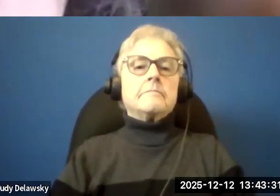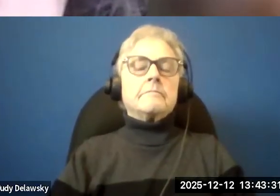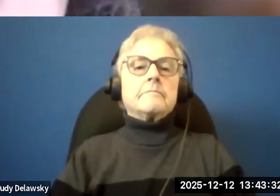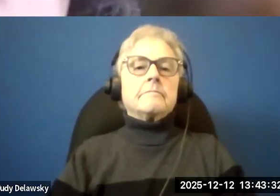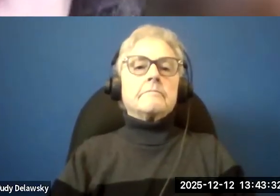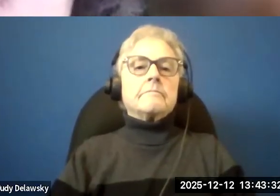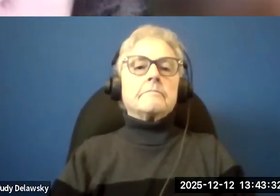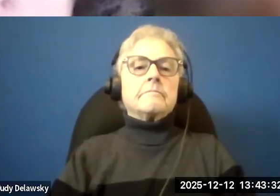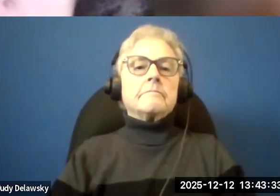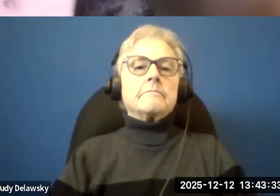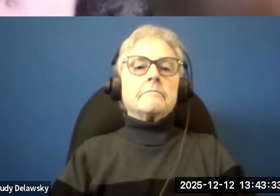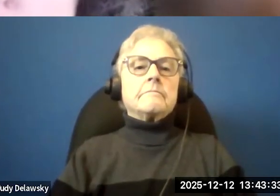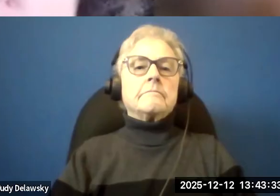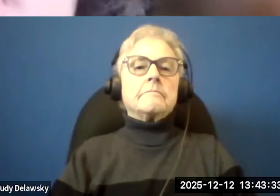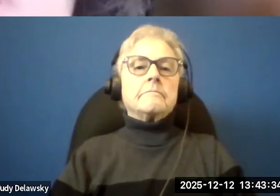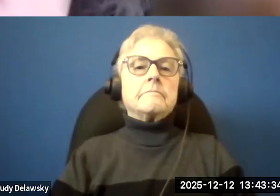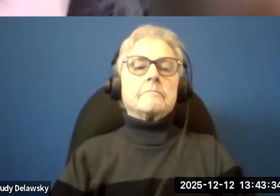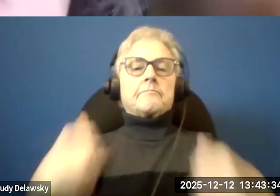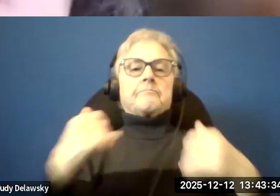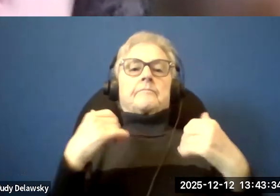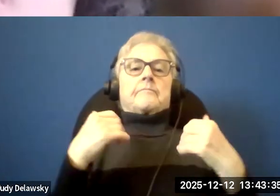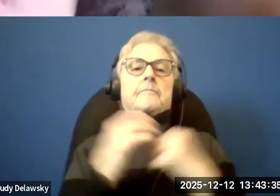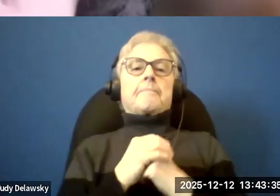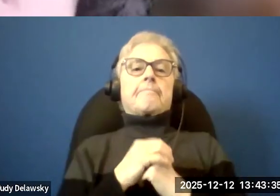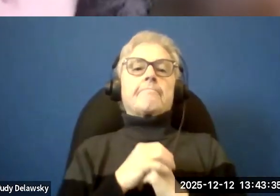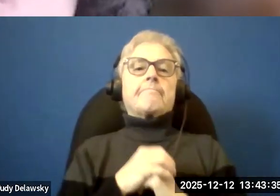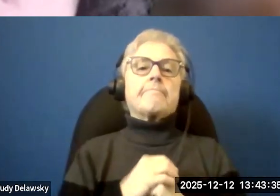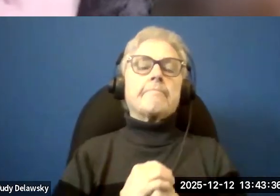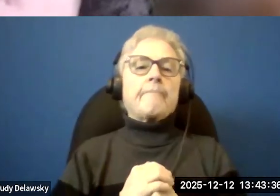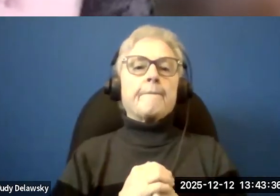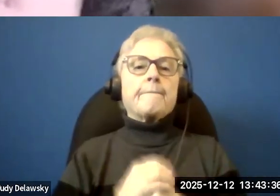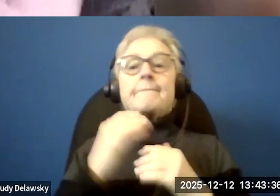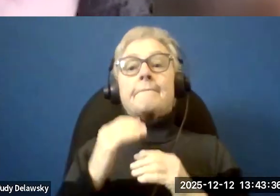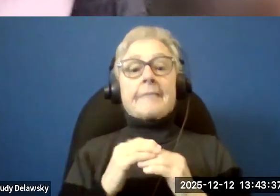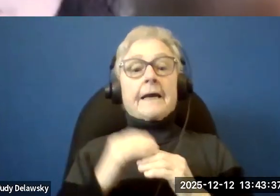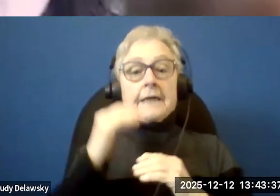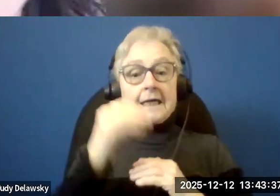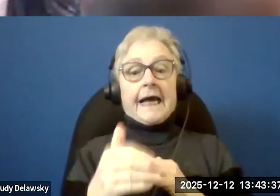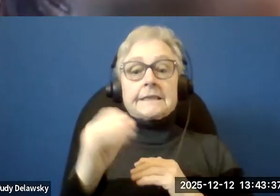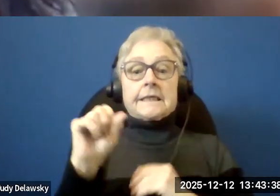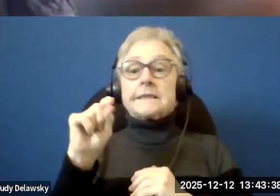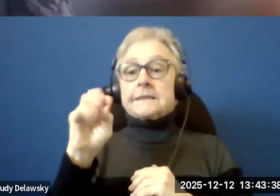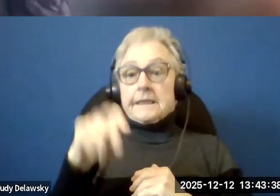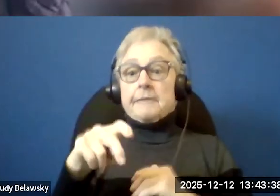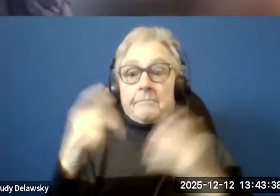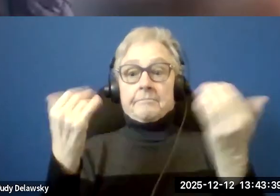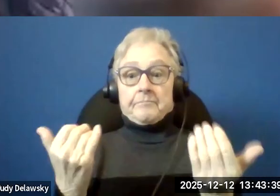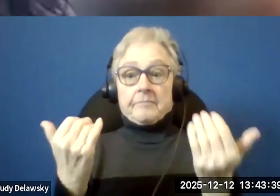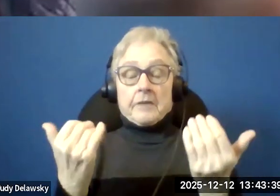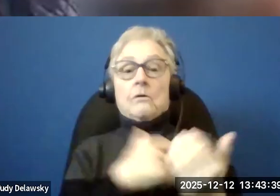So for next steps of the project, as I mentioned, we started